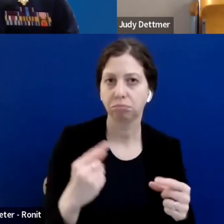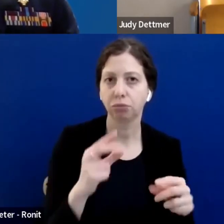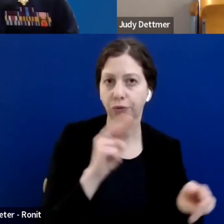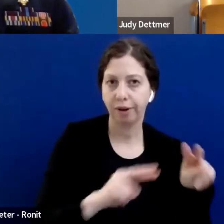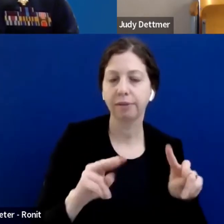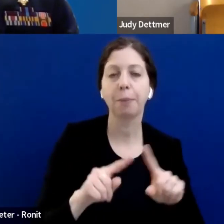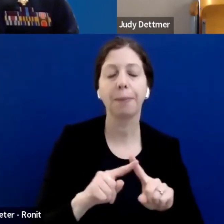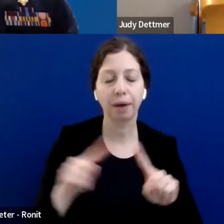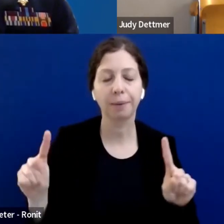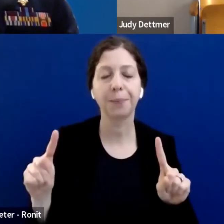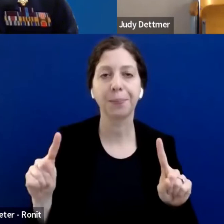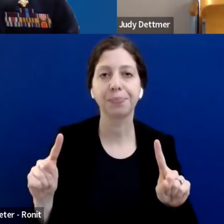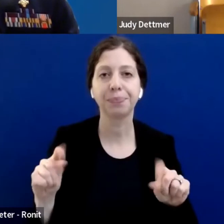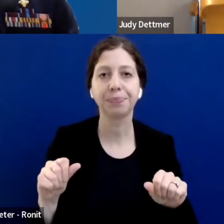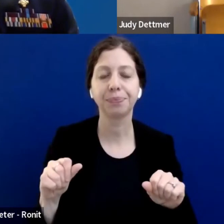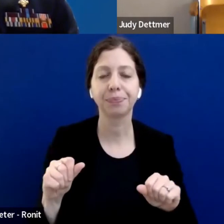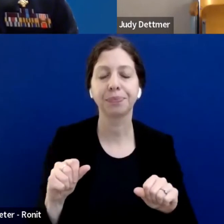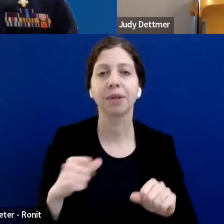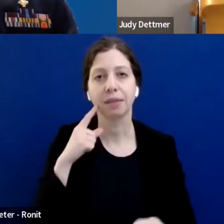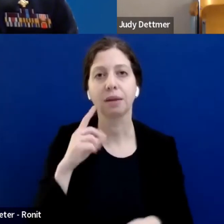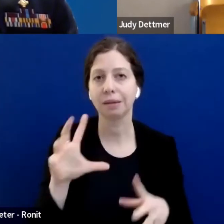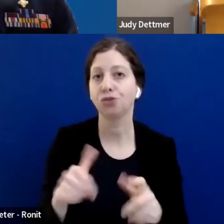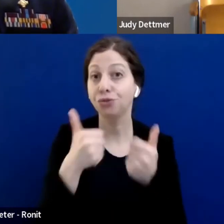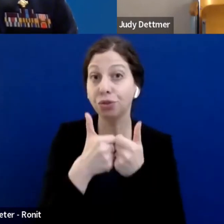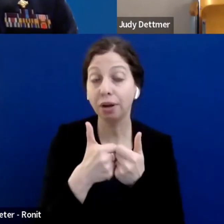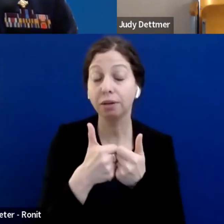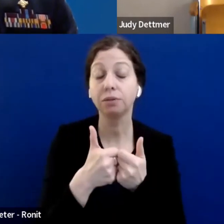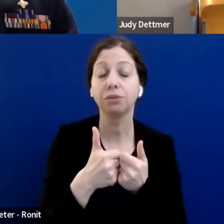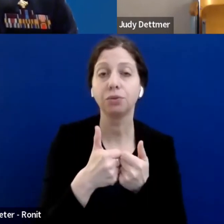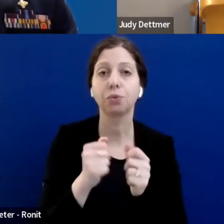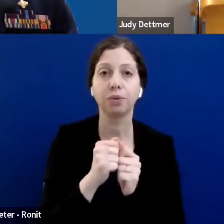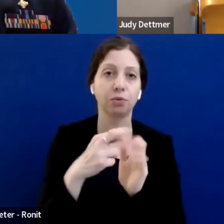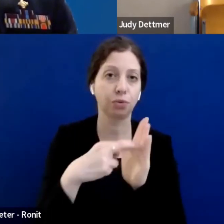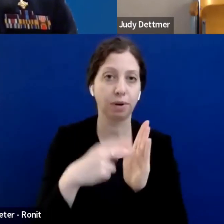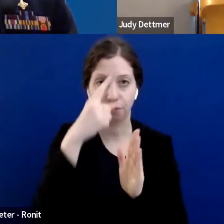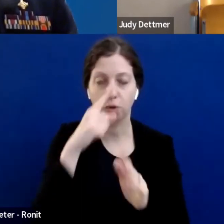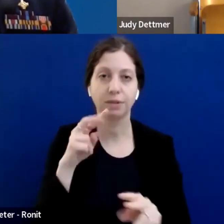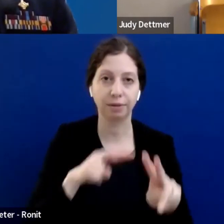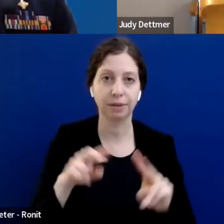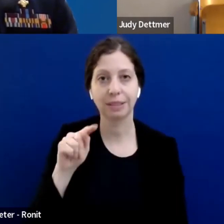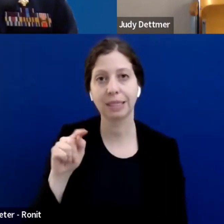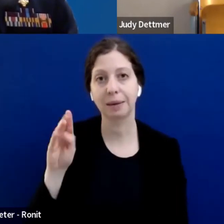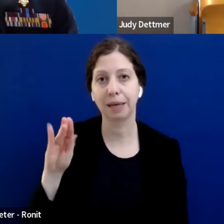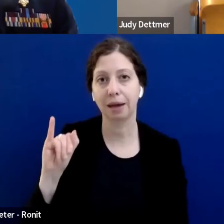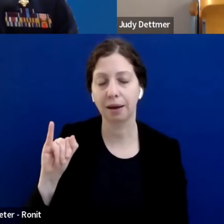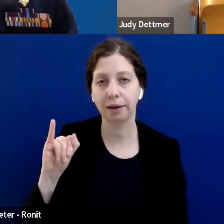but I think the challenge with a registry for surveillance of TBI is